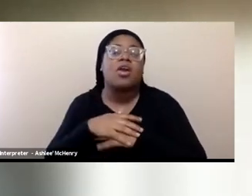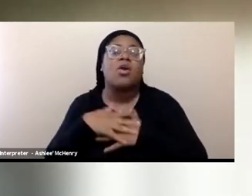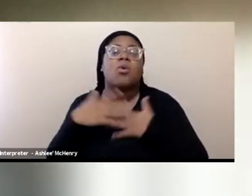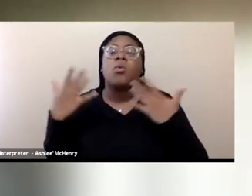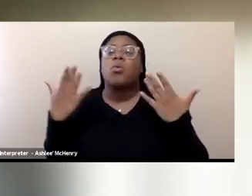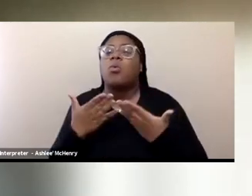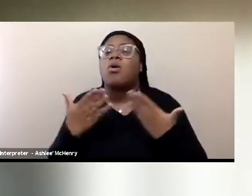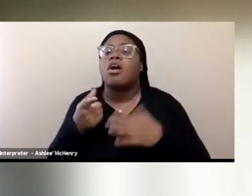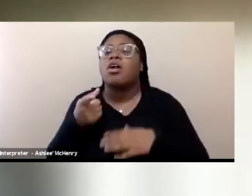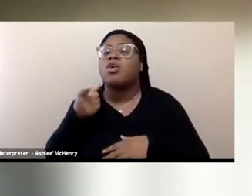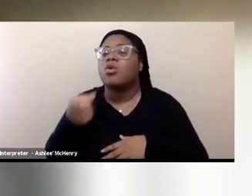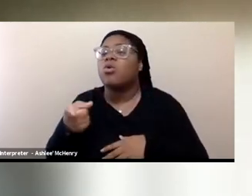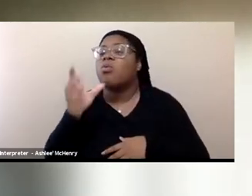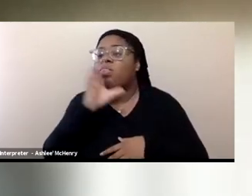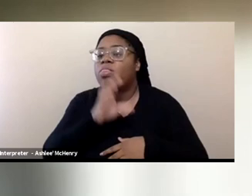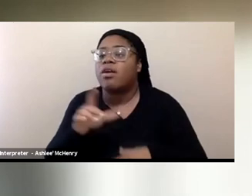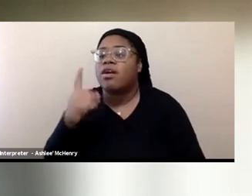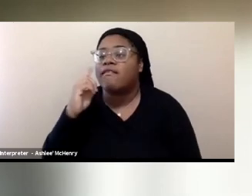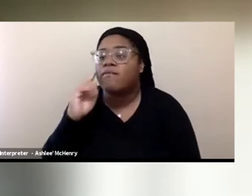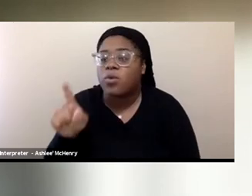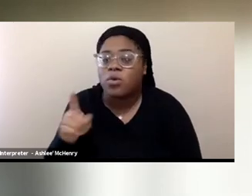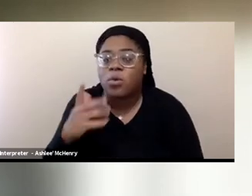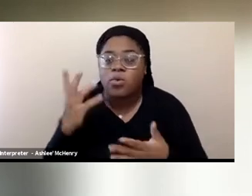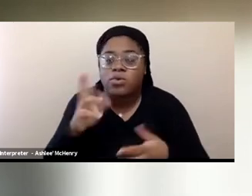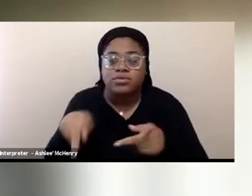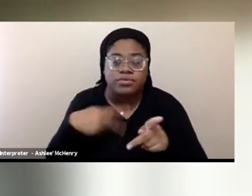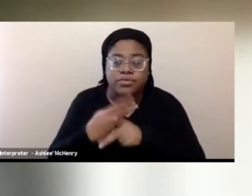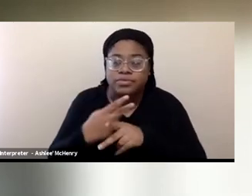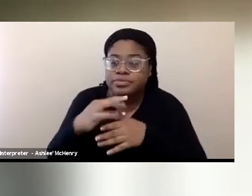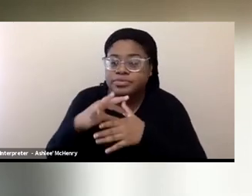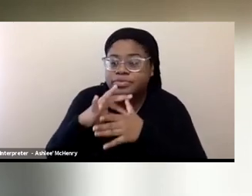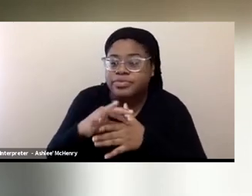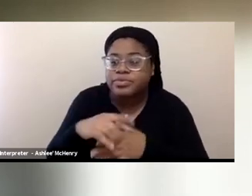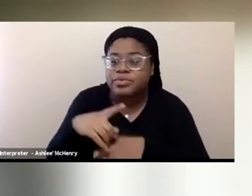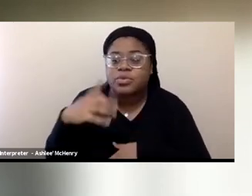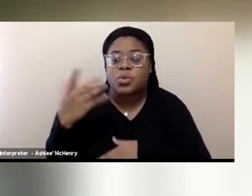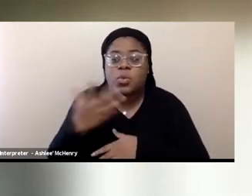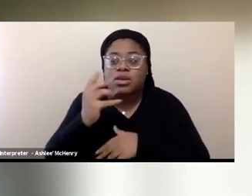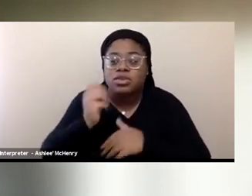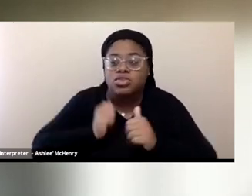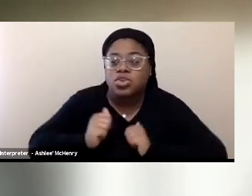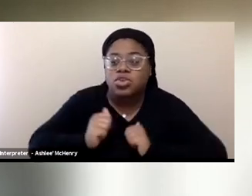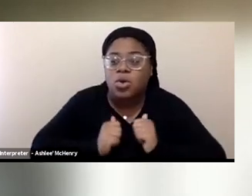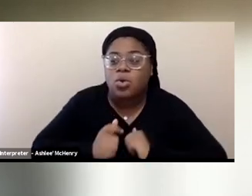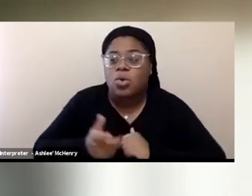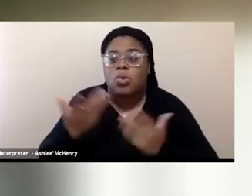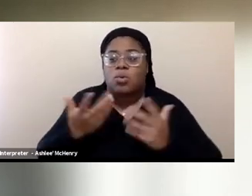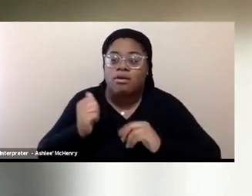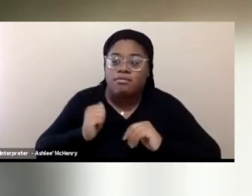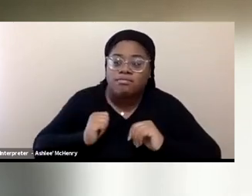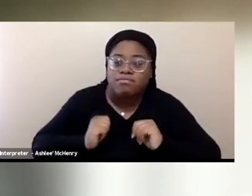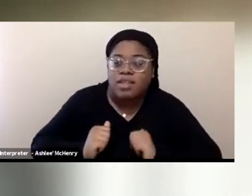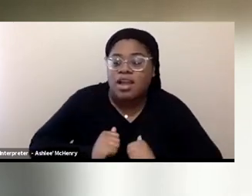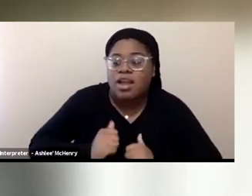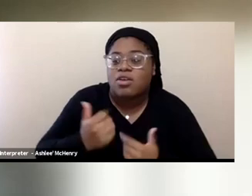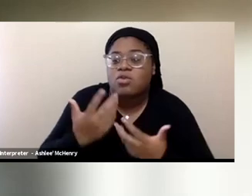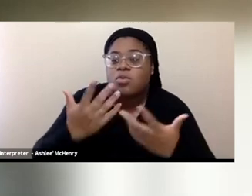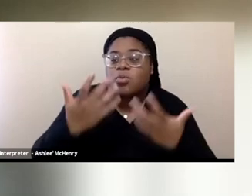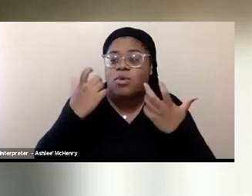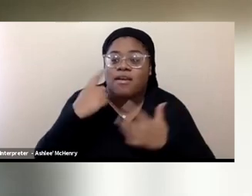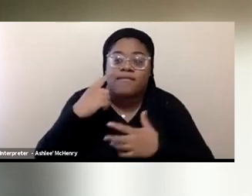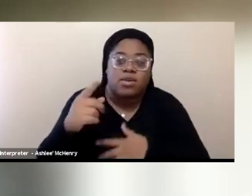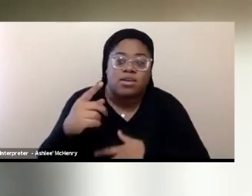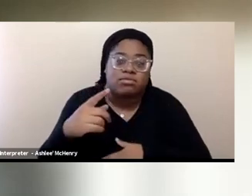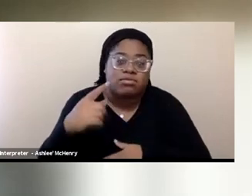it that you are looking for? What is the kind of material, the kind of shows, the kind of flavor for what we will see